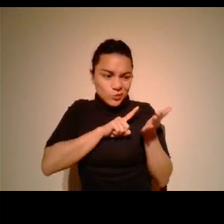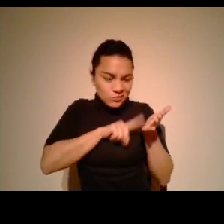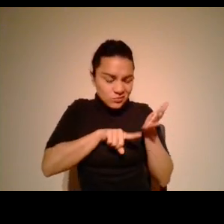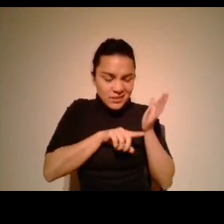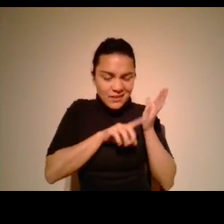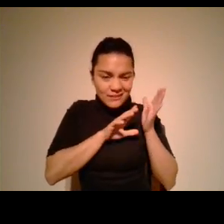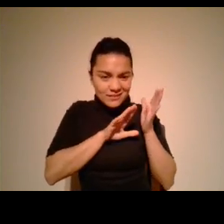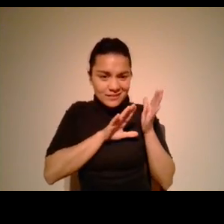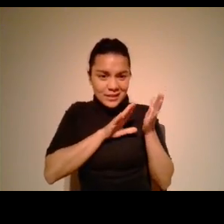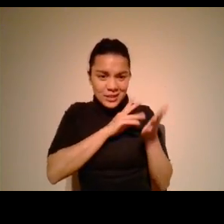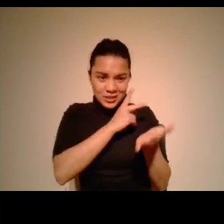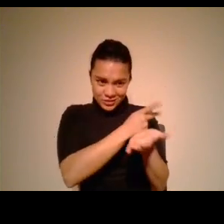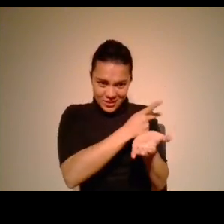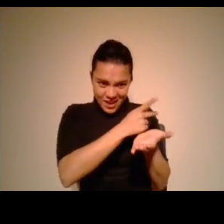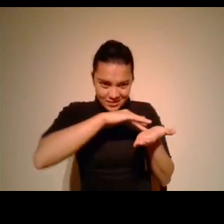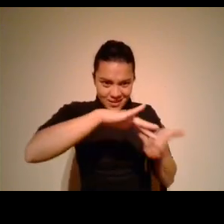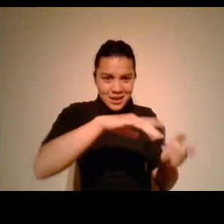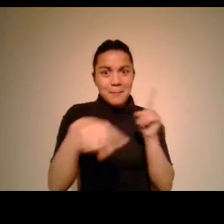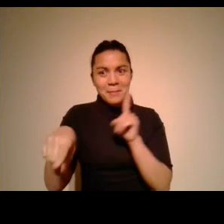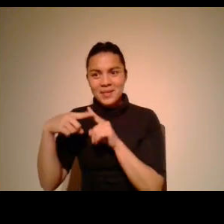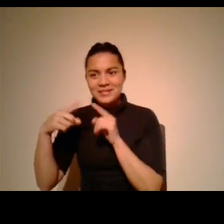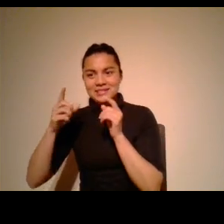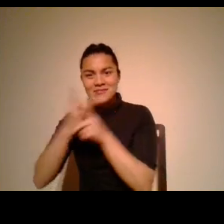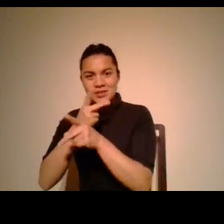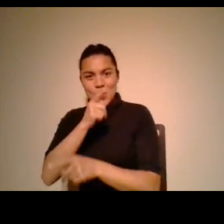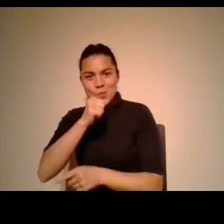that was a pretty exciting